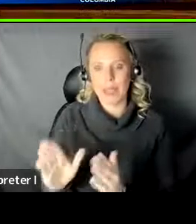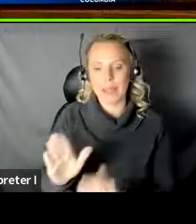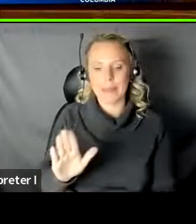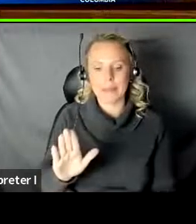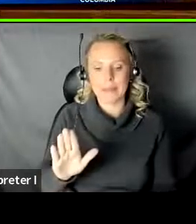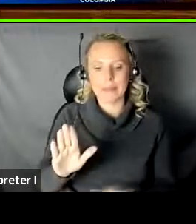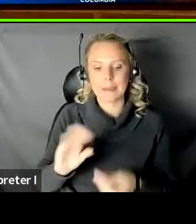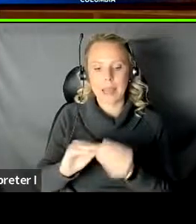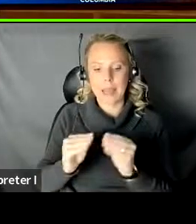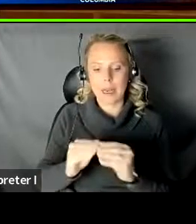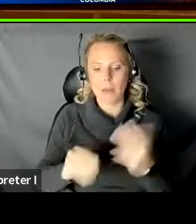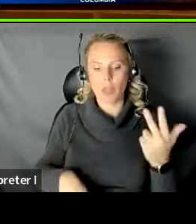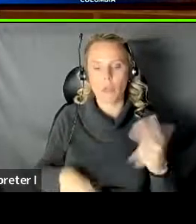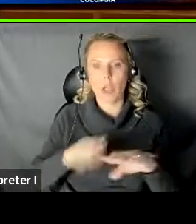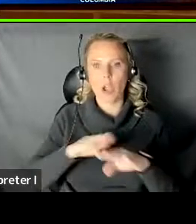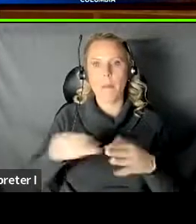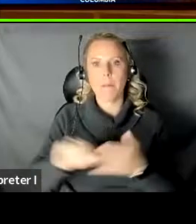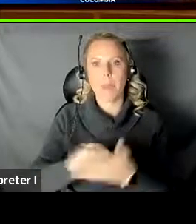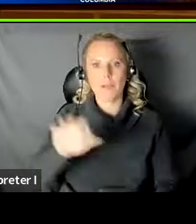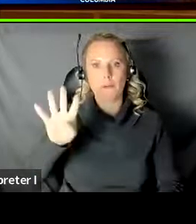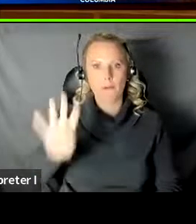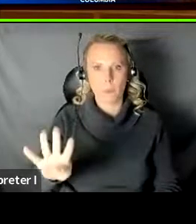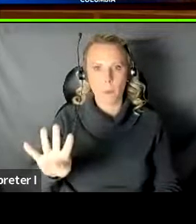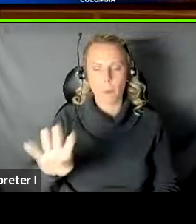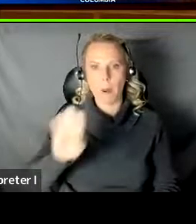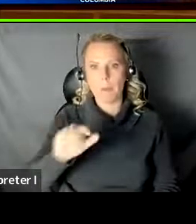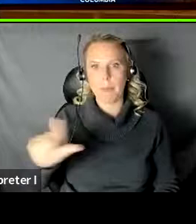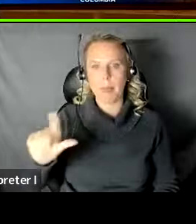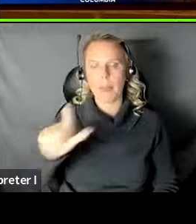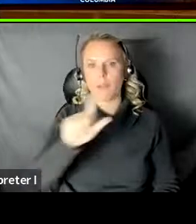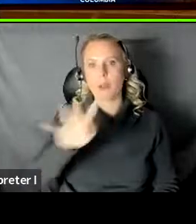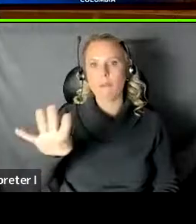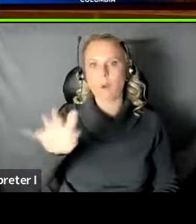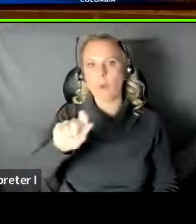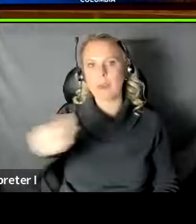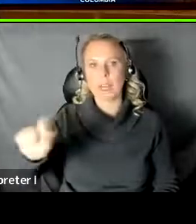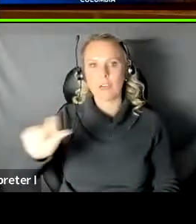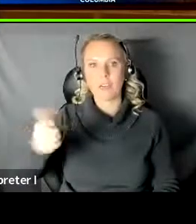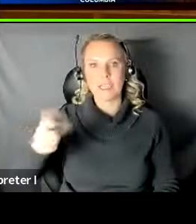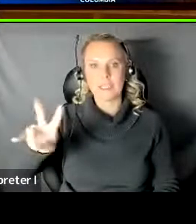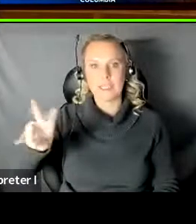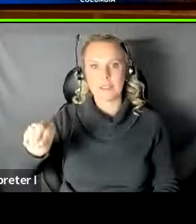3 on page 4, Bill 24-1070.